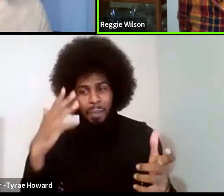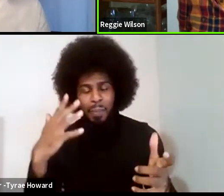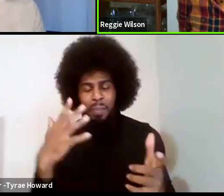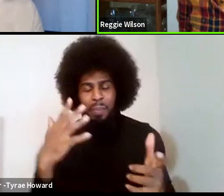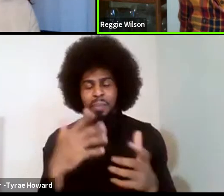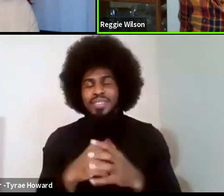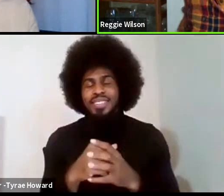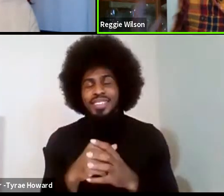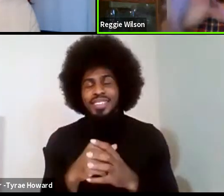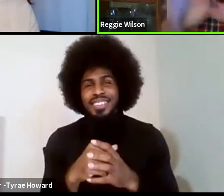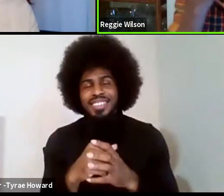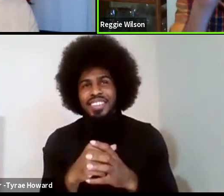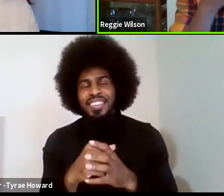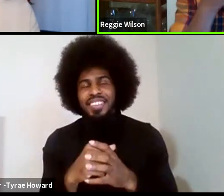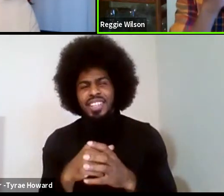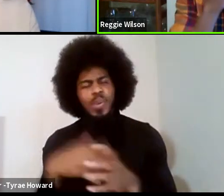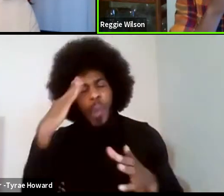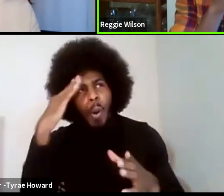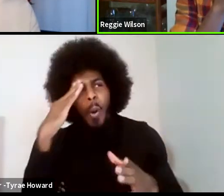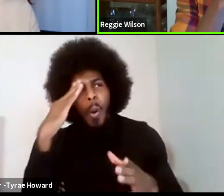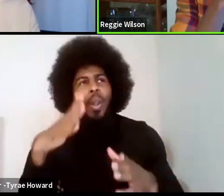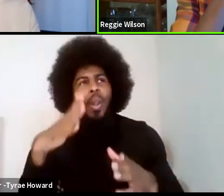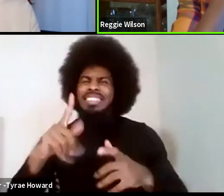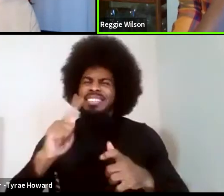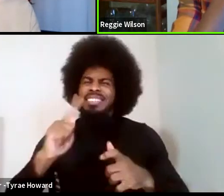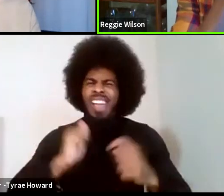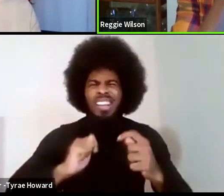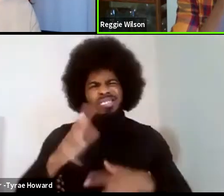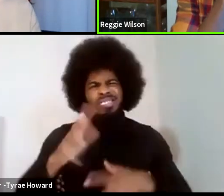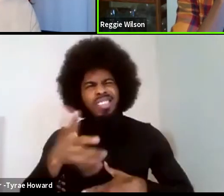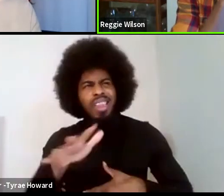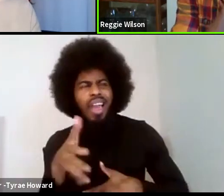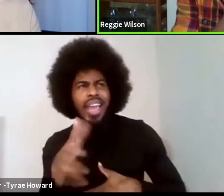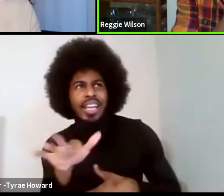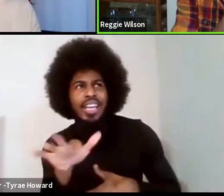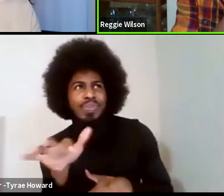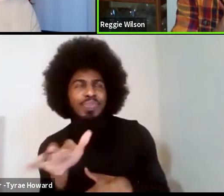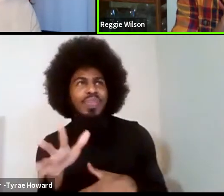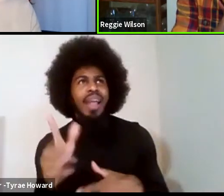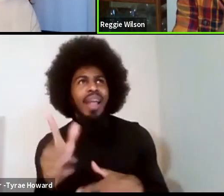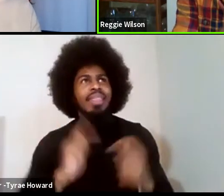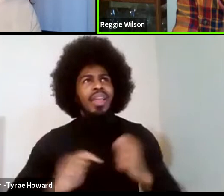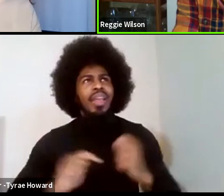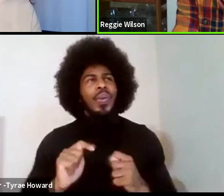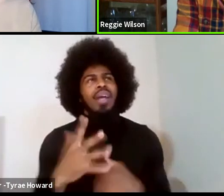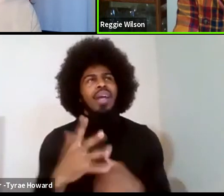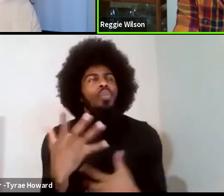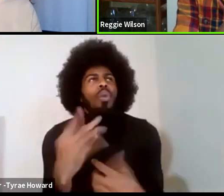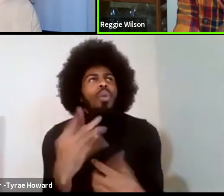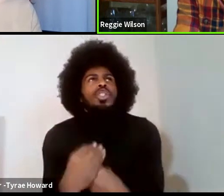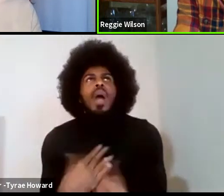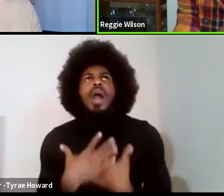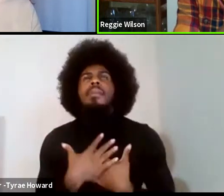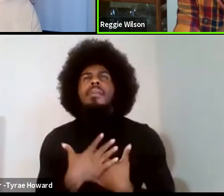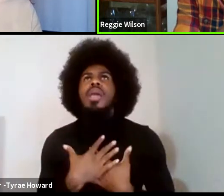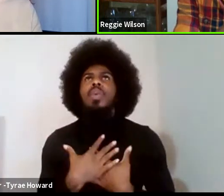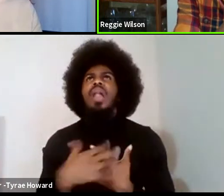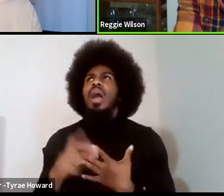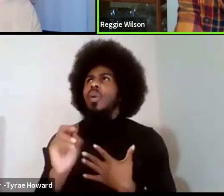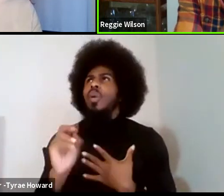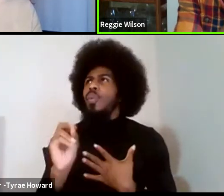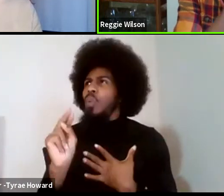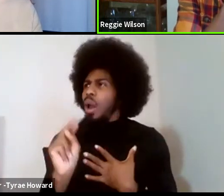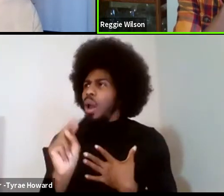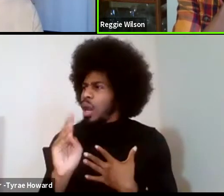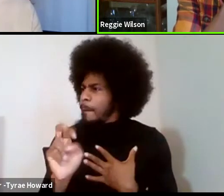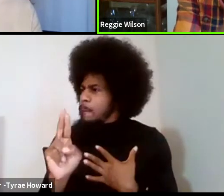Tone's Theater, so it was more like a theater kind of, I think I was inspired by, I think some of the work that Ron Brown back